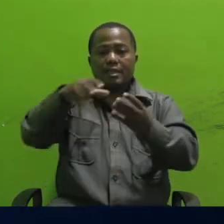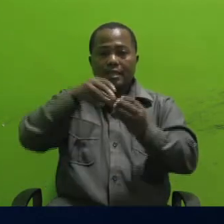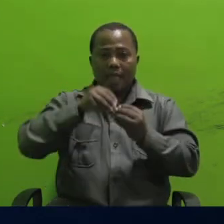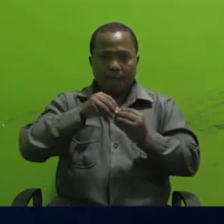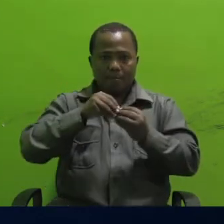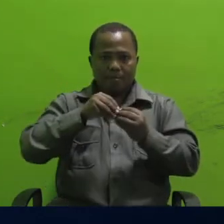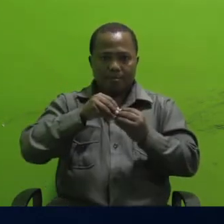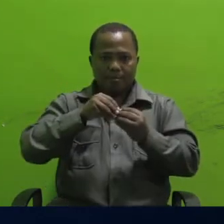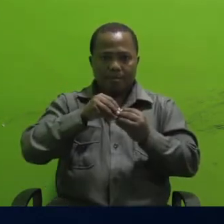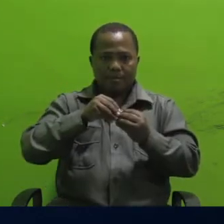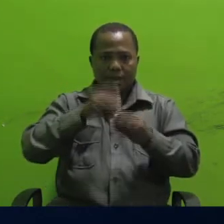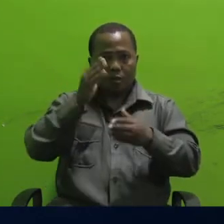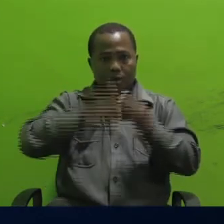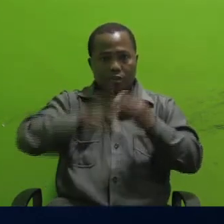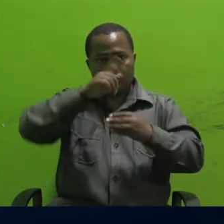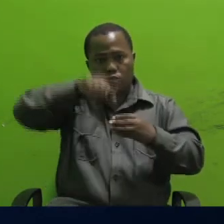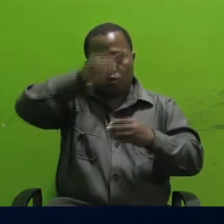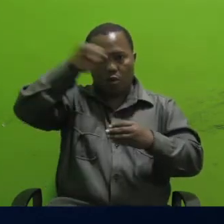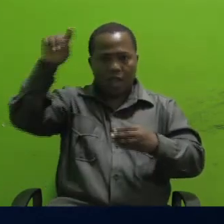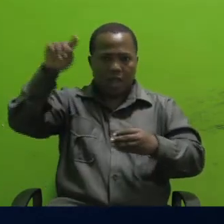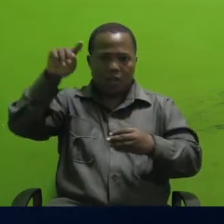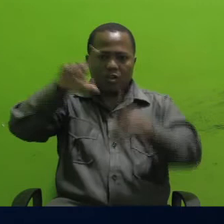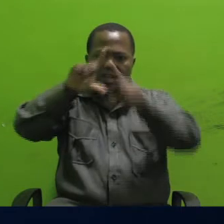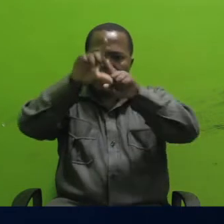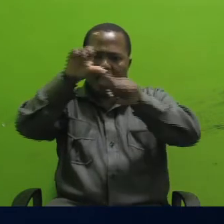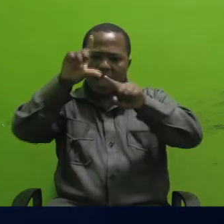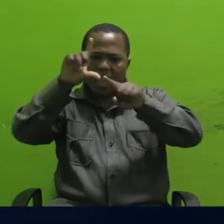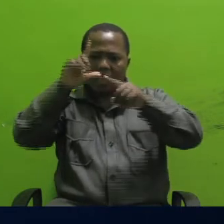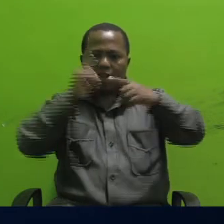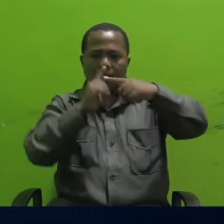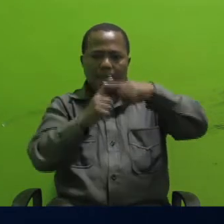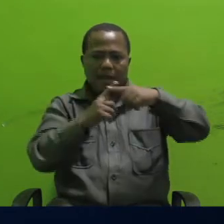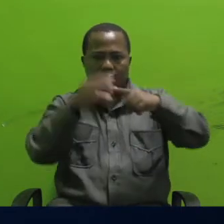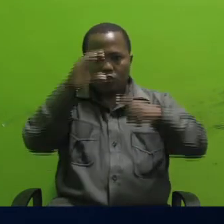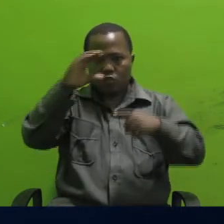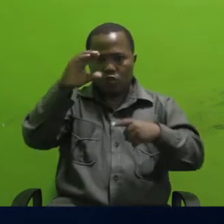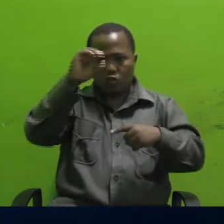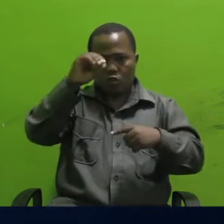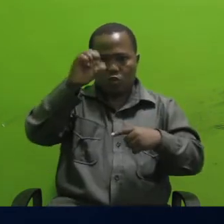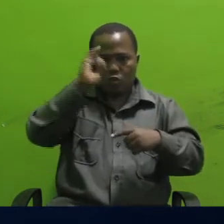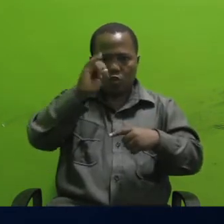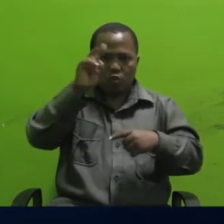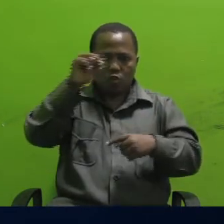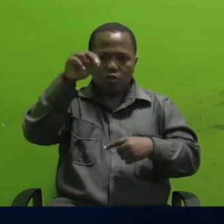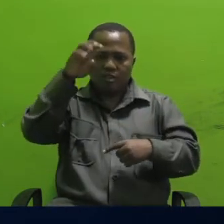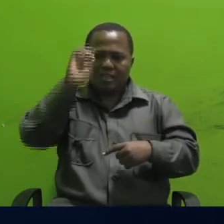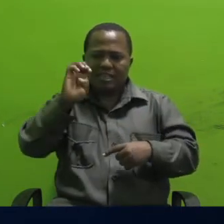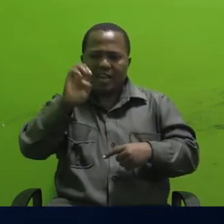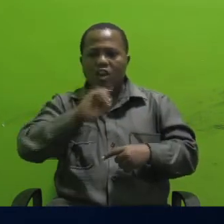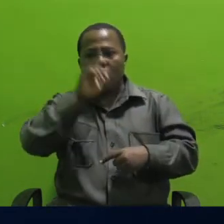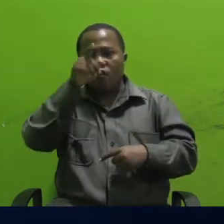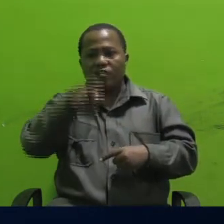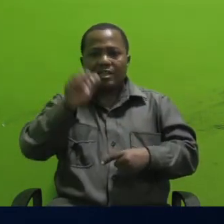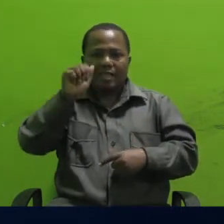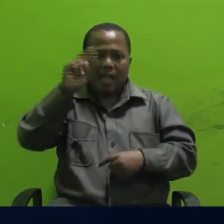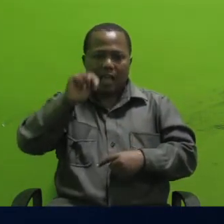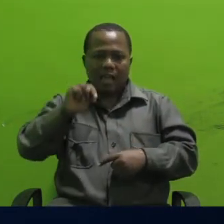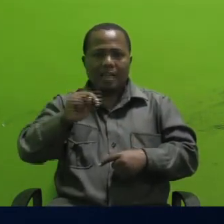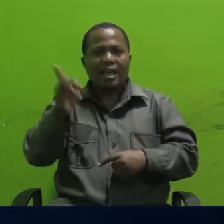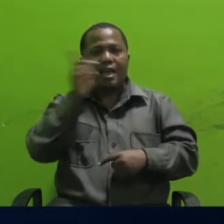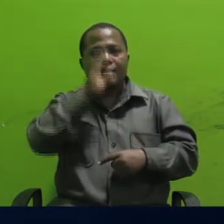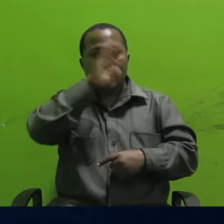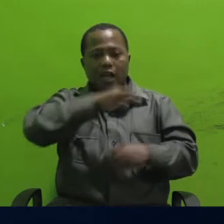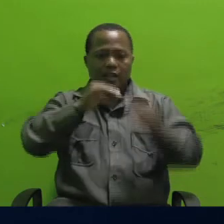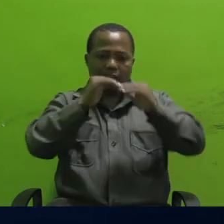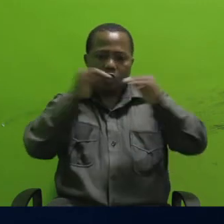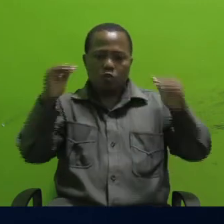And the last one is sine squared of angle plus sine plus cos squared of that angle is